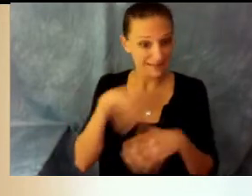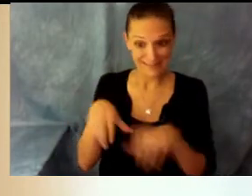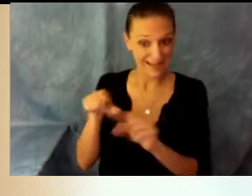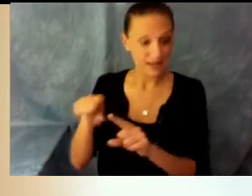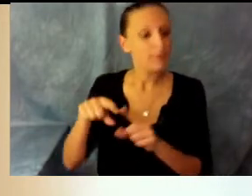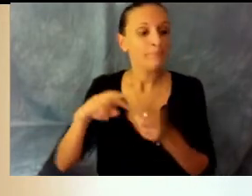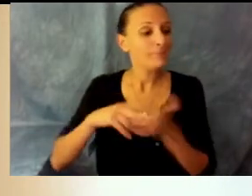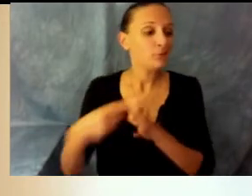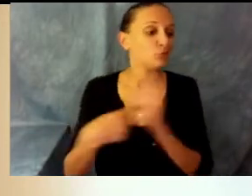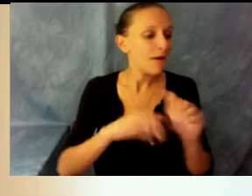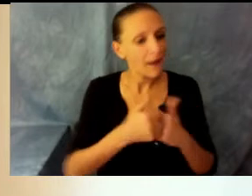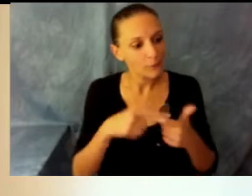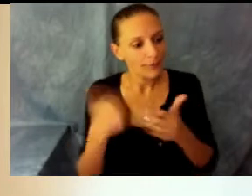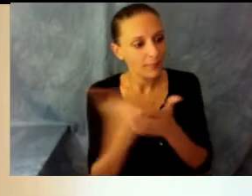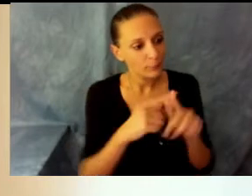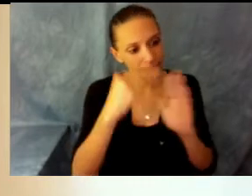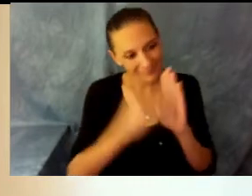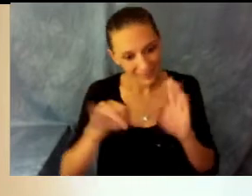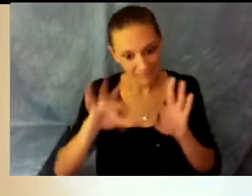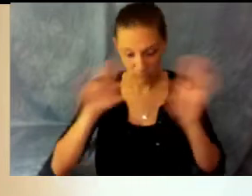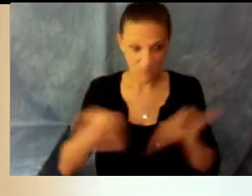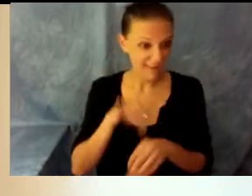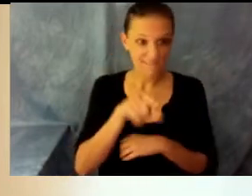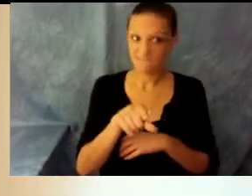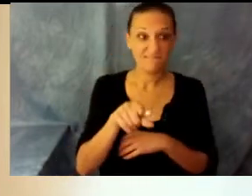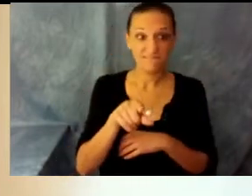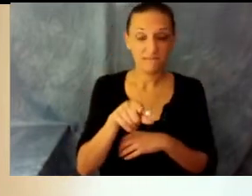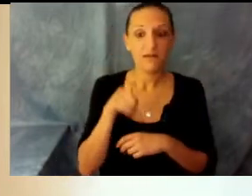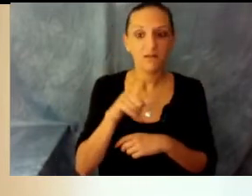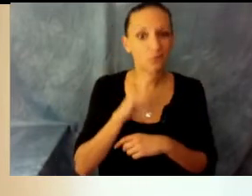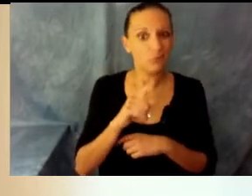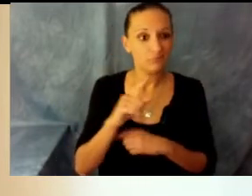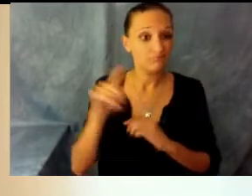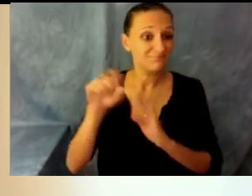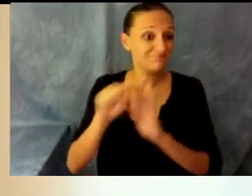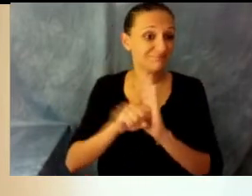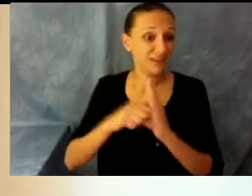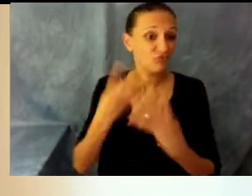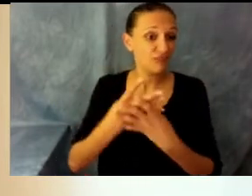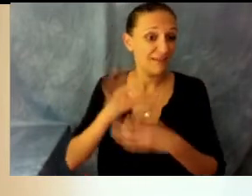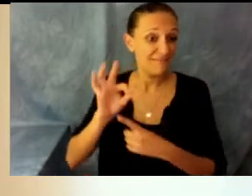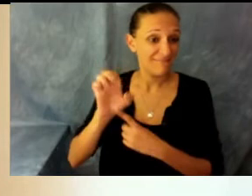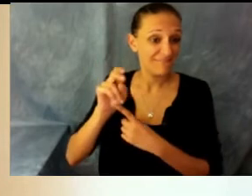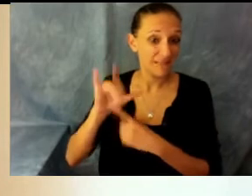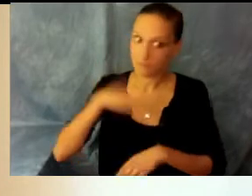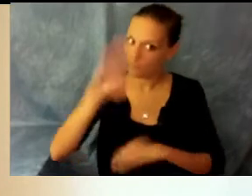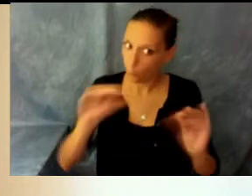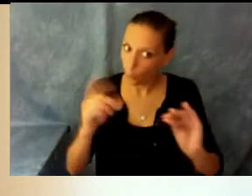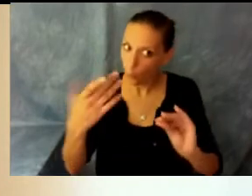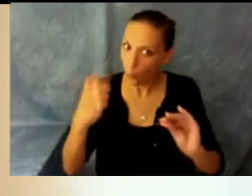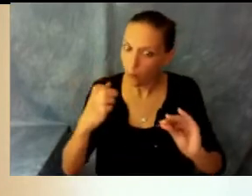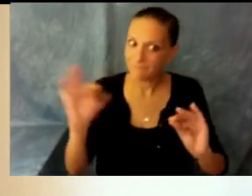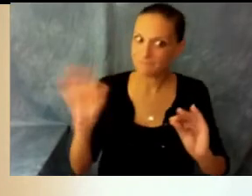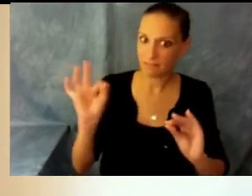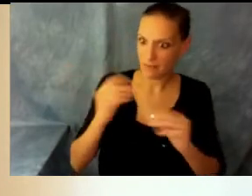somebody complete this form, you have committed a state jail felony. And I know nobody wants to commit a state jail felony and lose their own voting